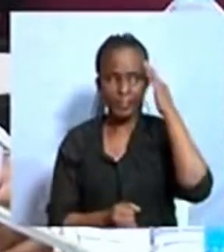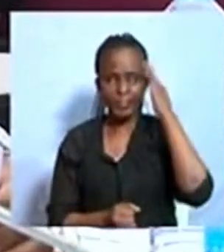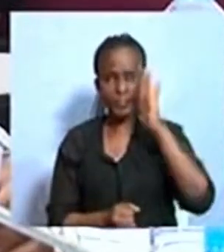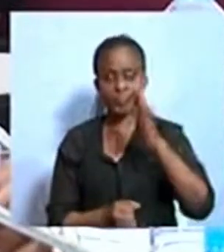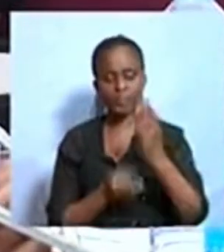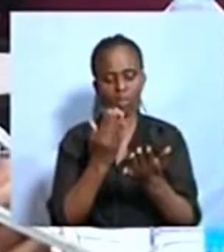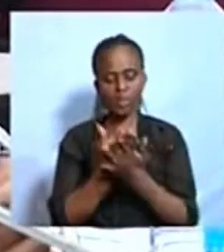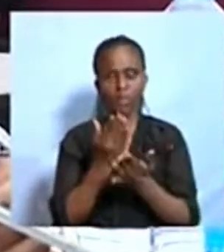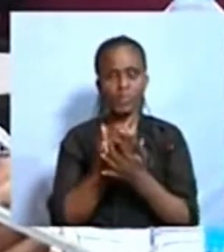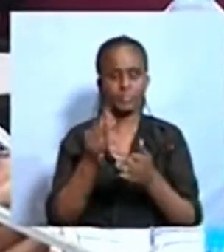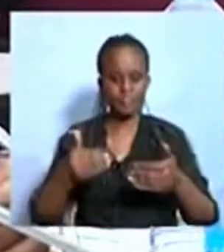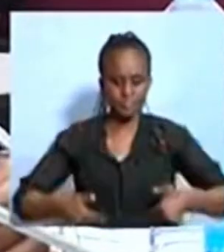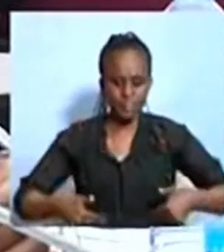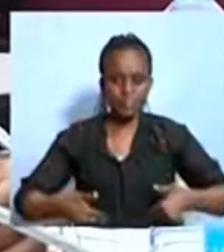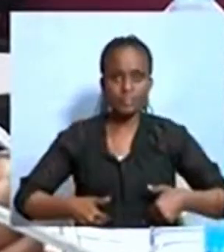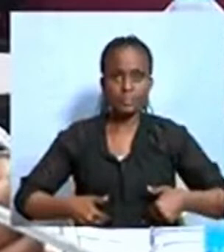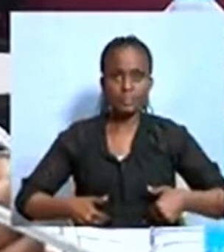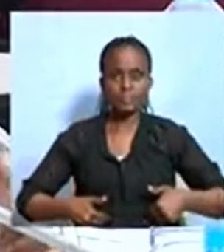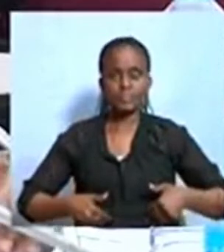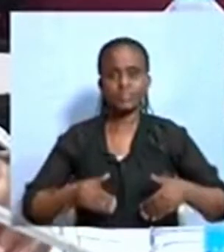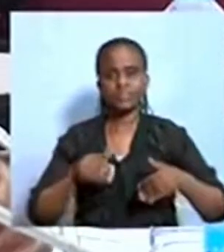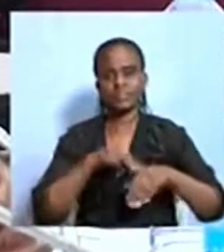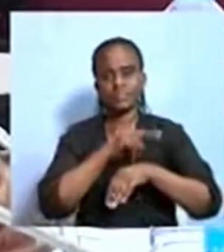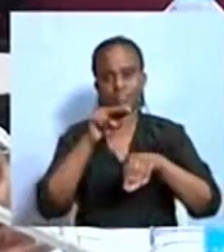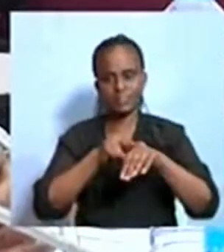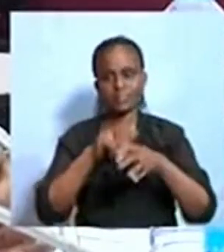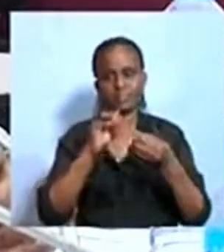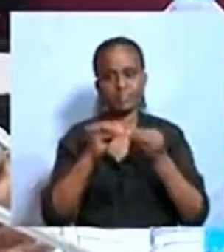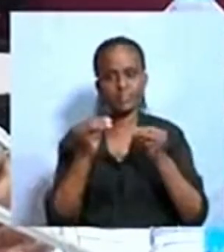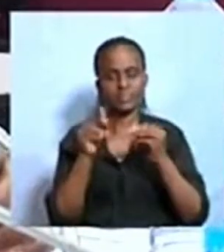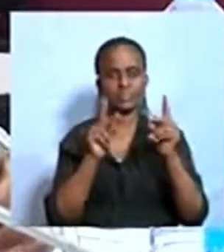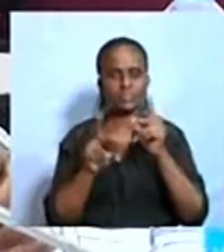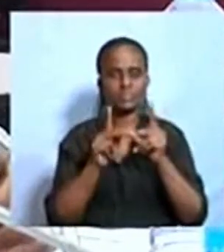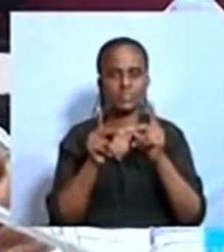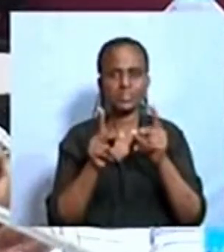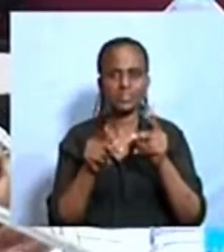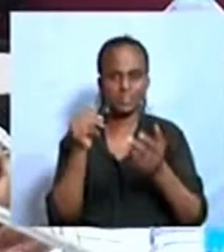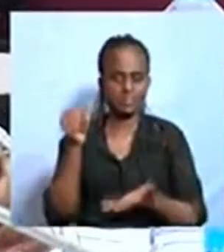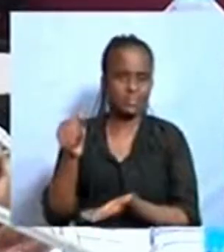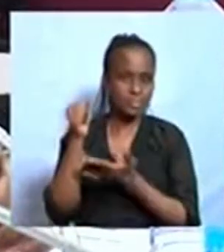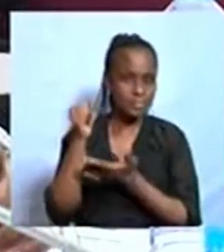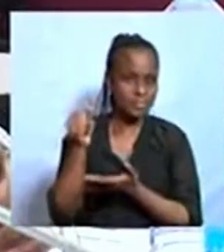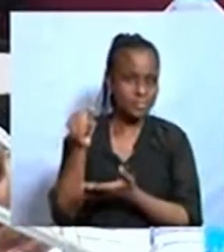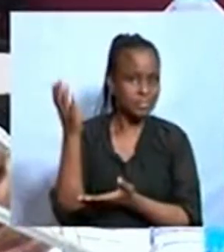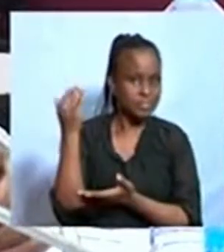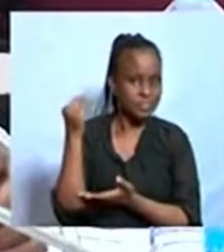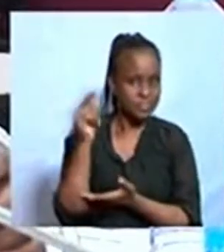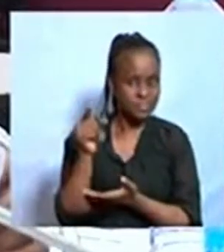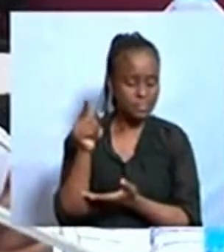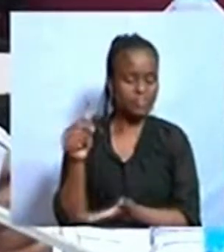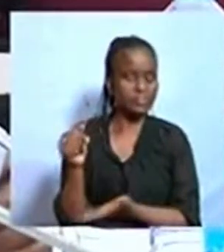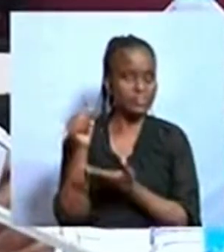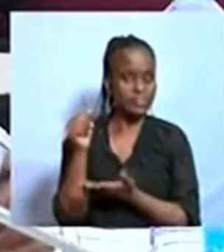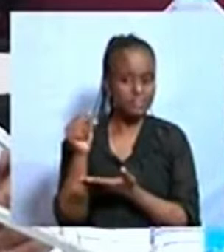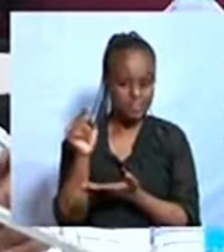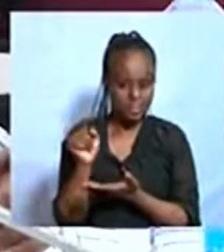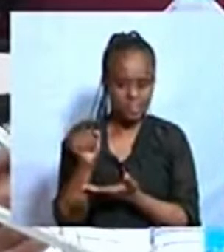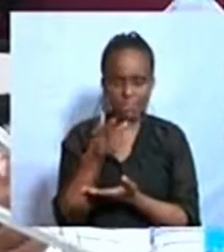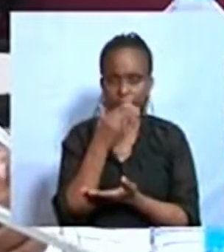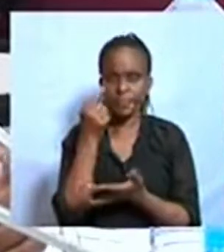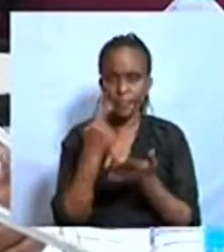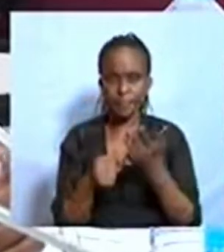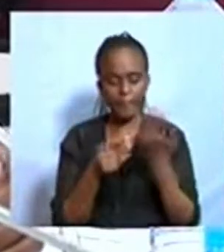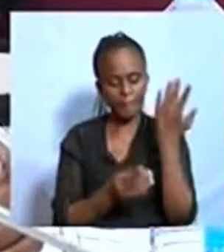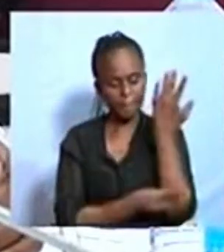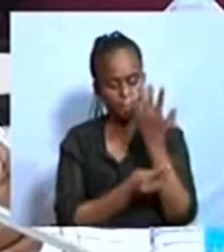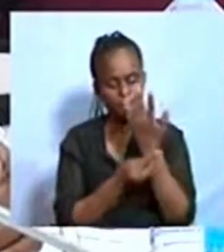proportion of adolescents and youth against the overall national population, subsequent budgets beyond this particular budget must also be